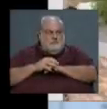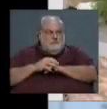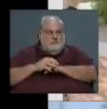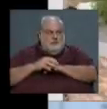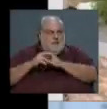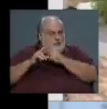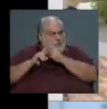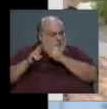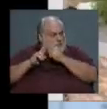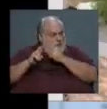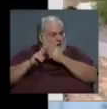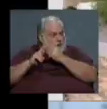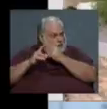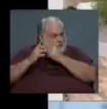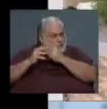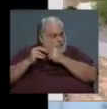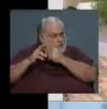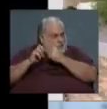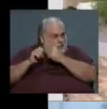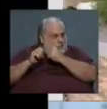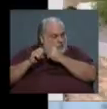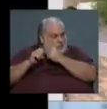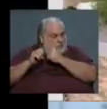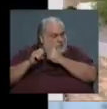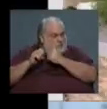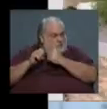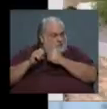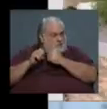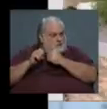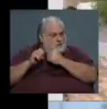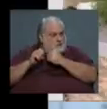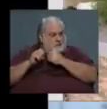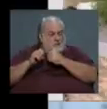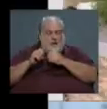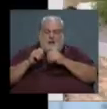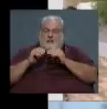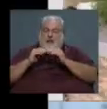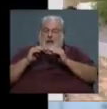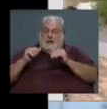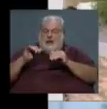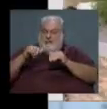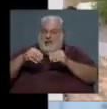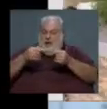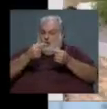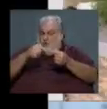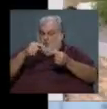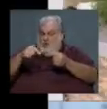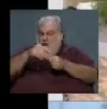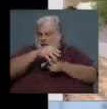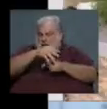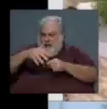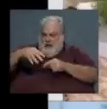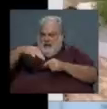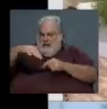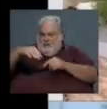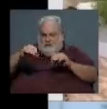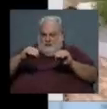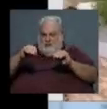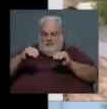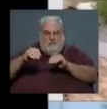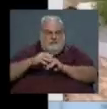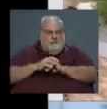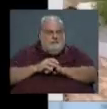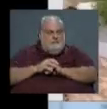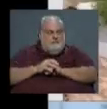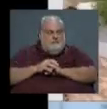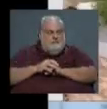right side, where those trees are, what is there? Those are houses, but on that green stretch, there's nothing going there. I understand that, sir. I'm